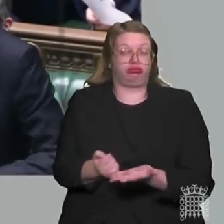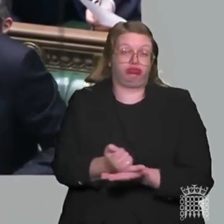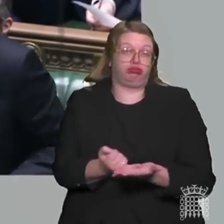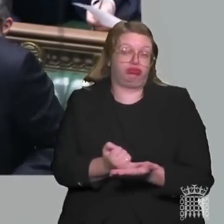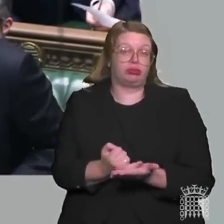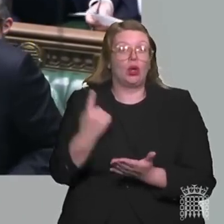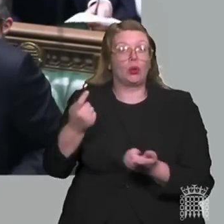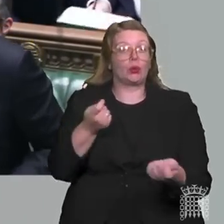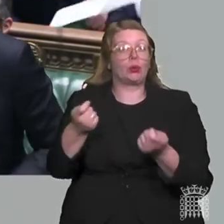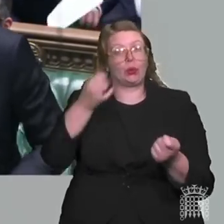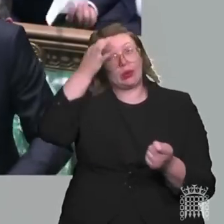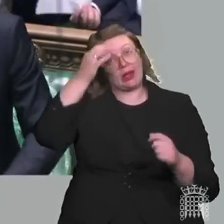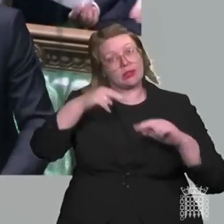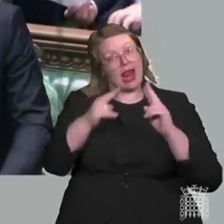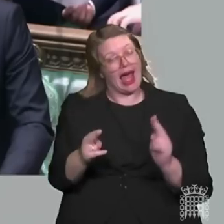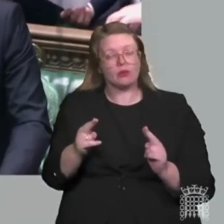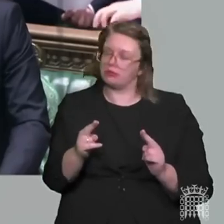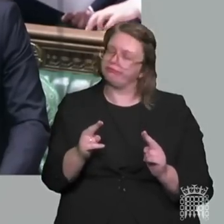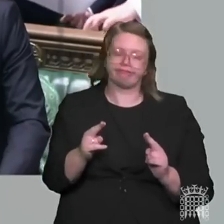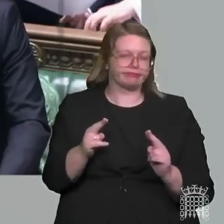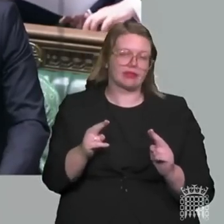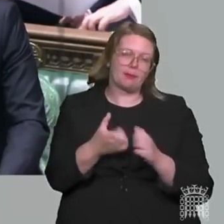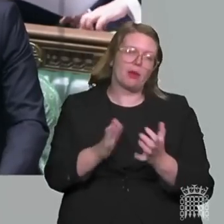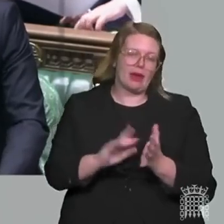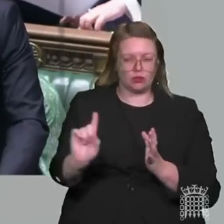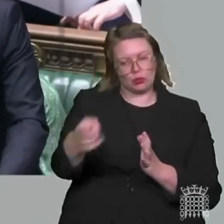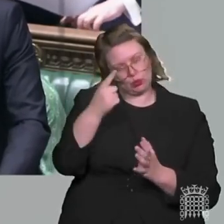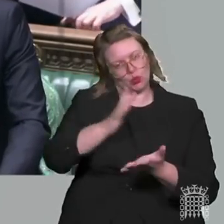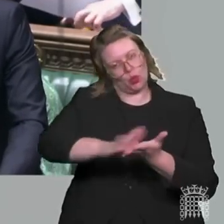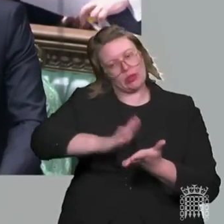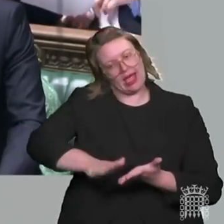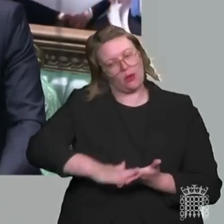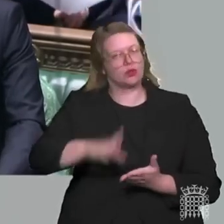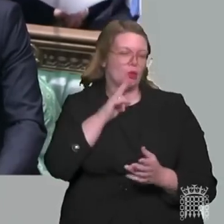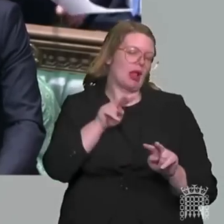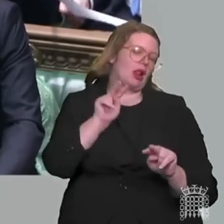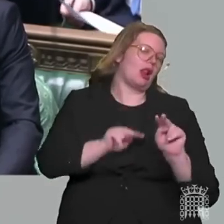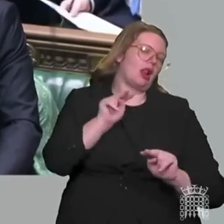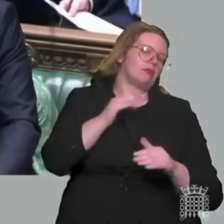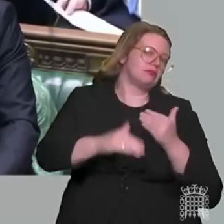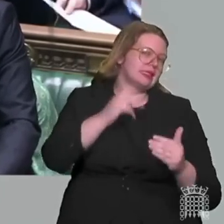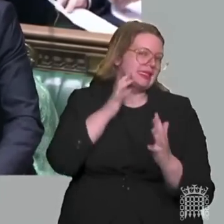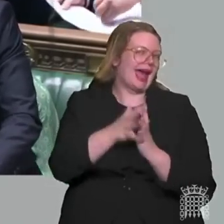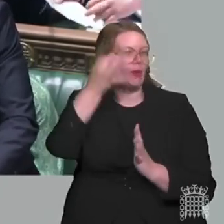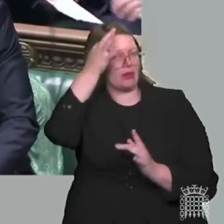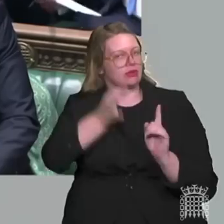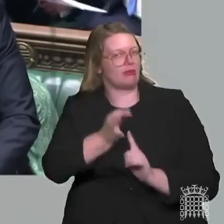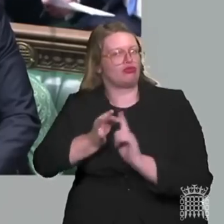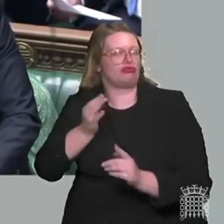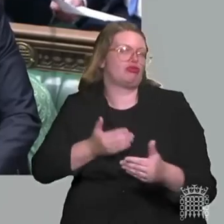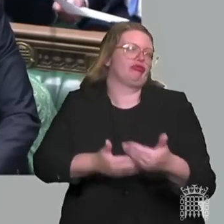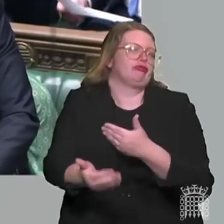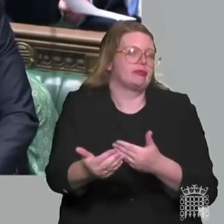has made clear that Birmingham must take immediate action to address those issues and will be monitoring the Council's progress closely. I also